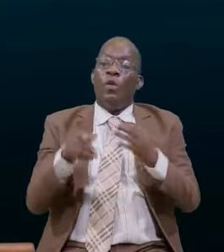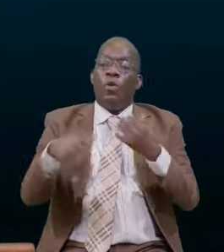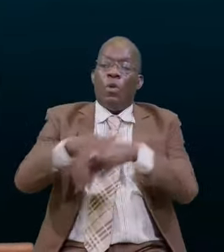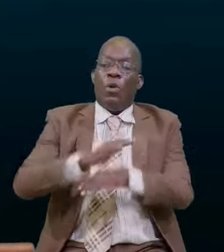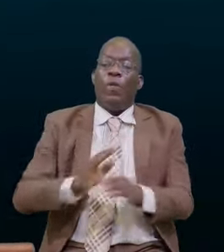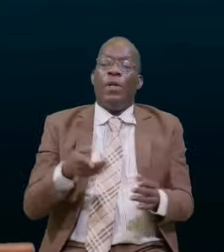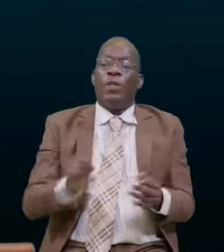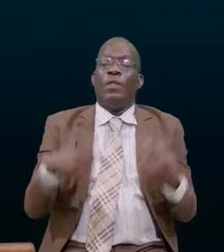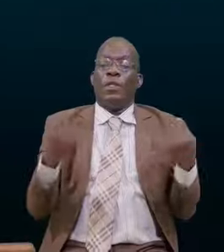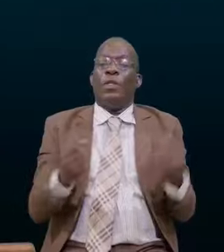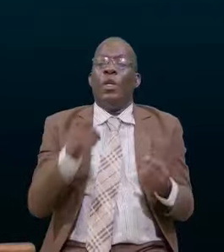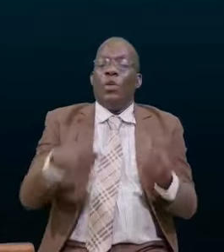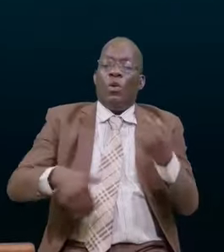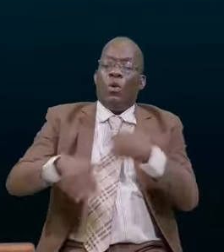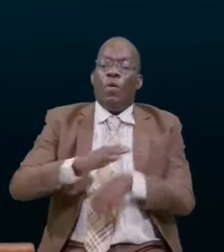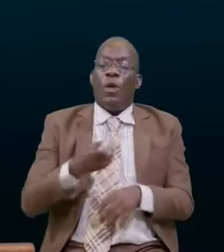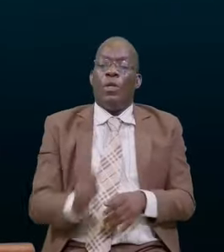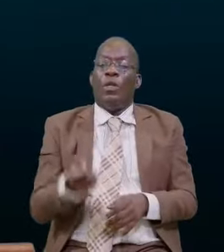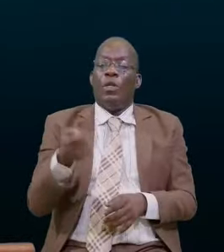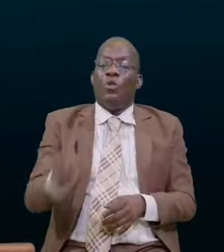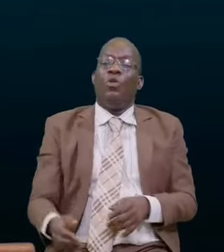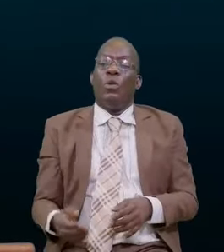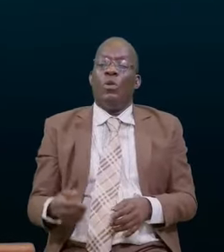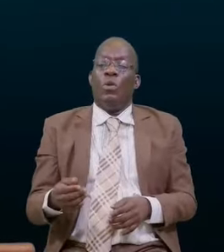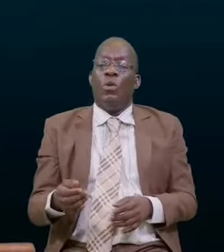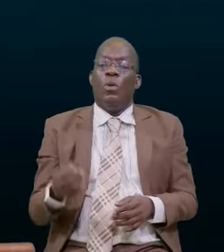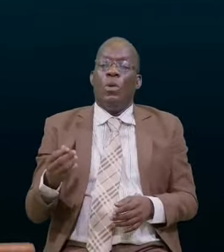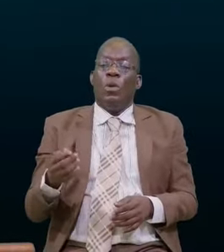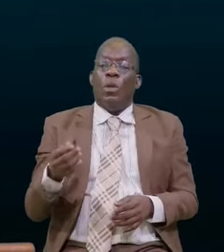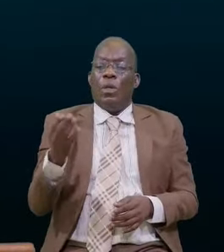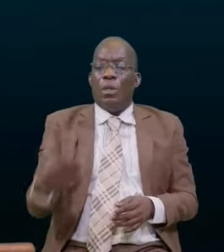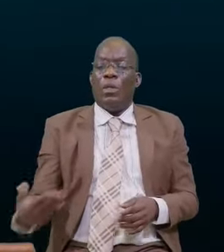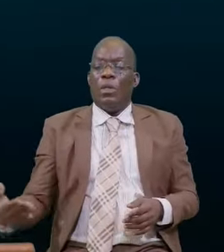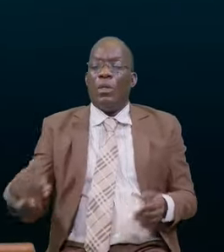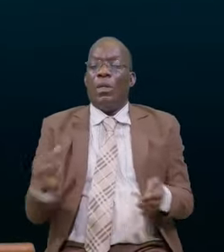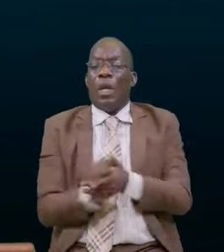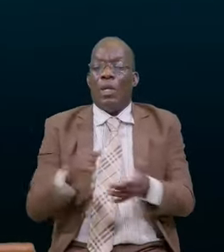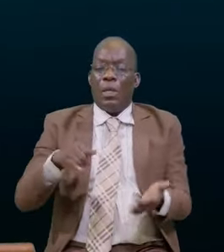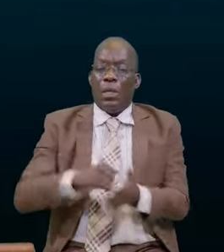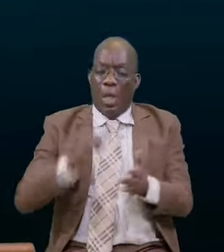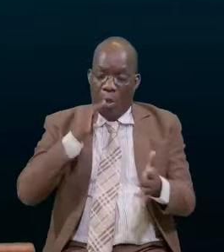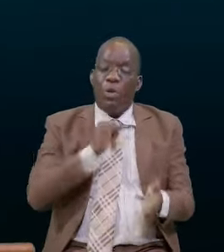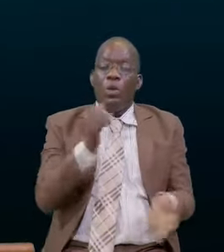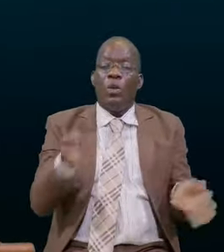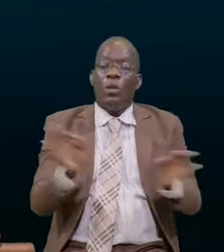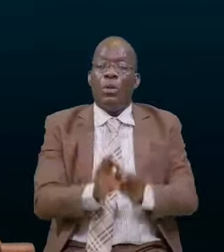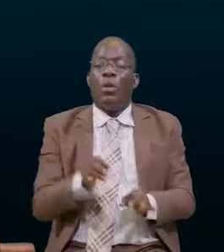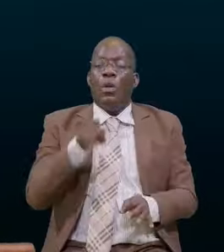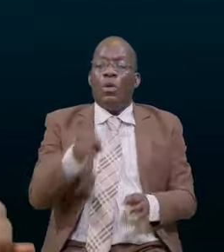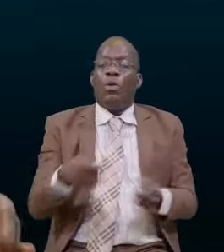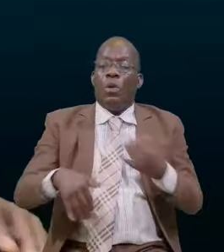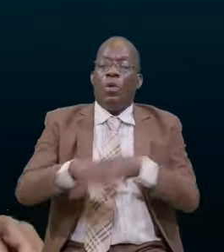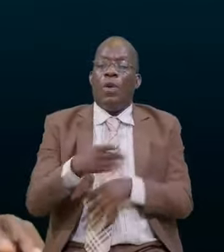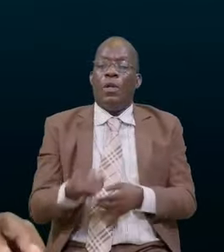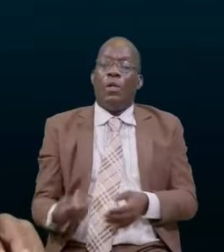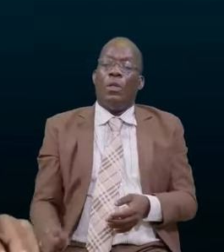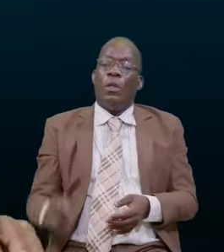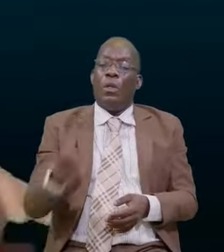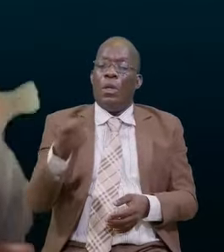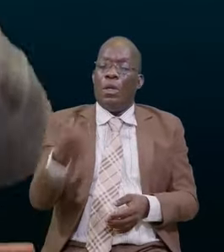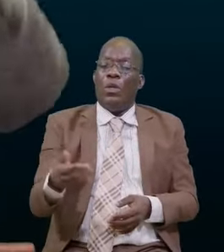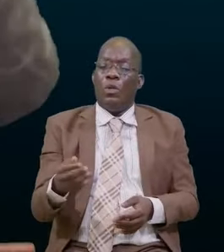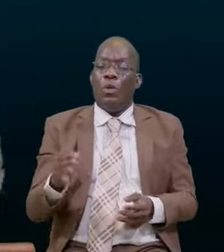fies cover up the little foxes you say it doesn't matter you cover up the little fire and say it doesn't matter you cannot